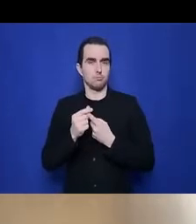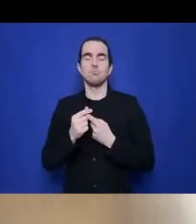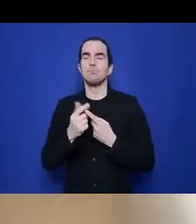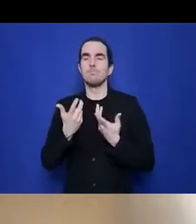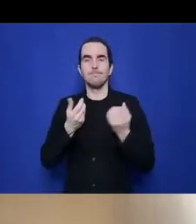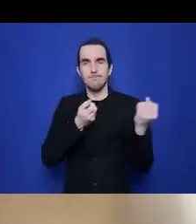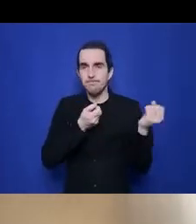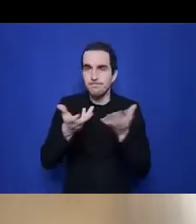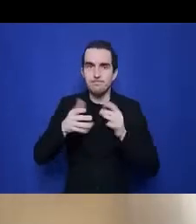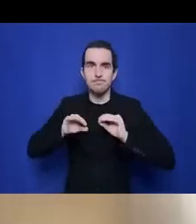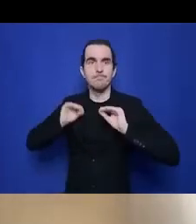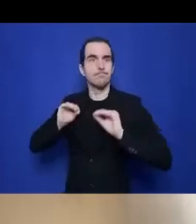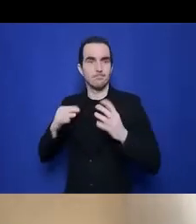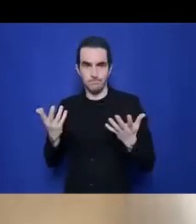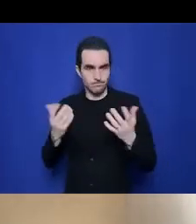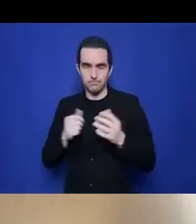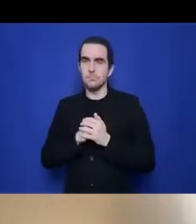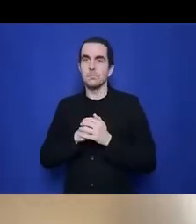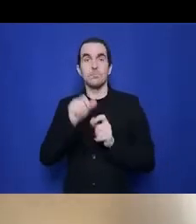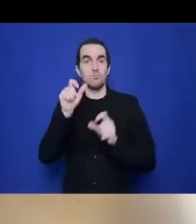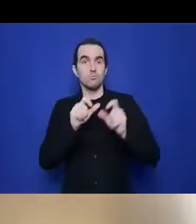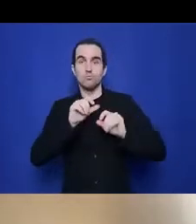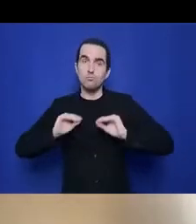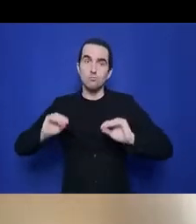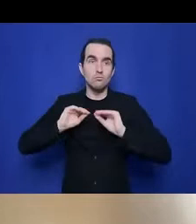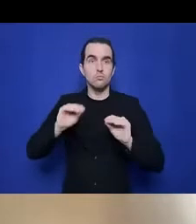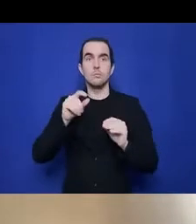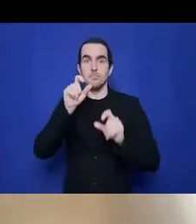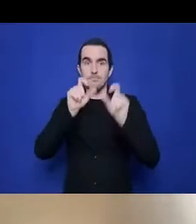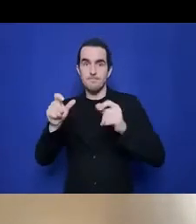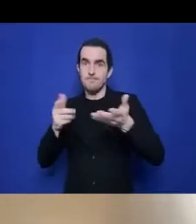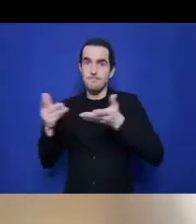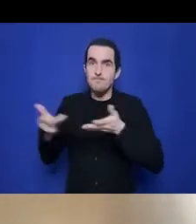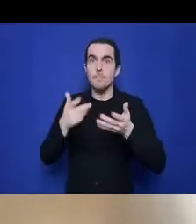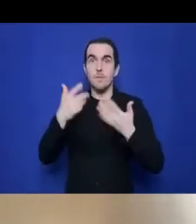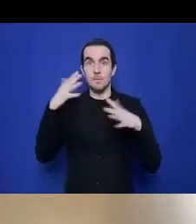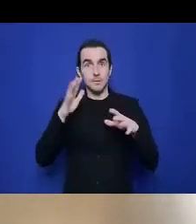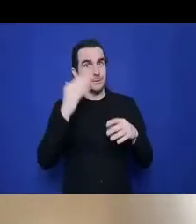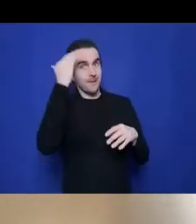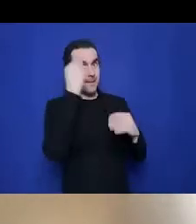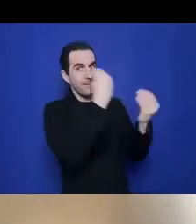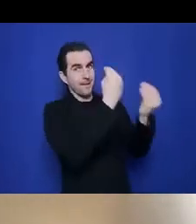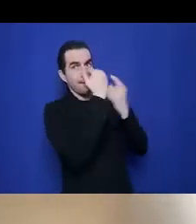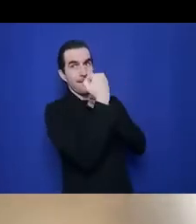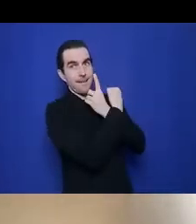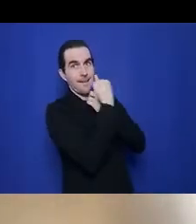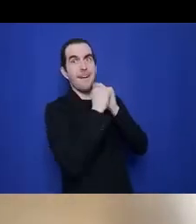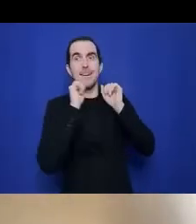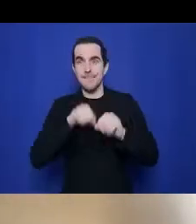include people with disabilities in their programming. Number three, lack of opportunities. As I mentioned